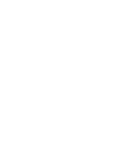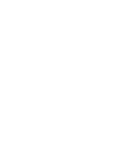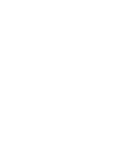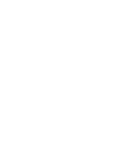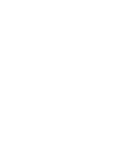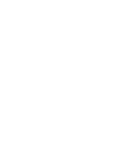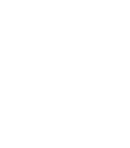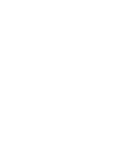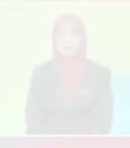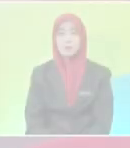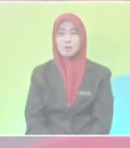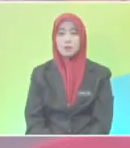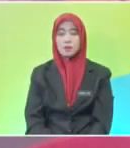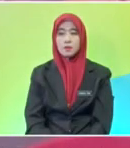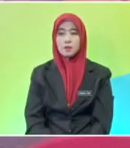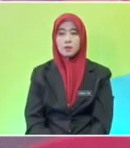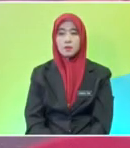KPM.